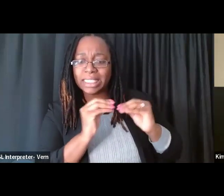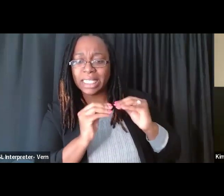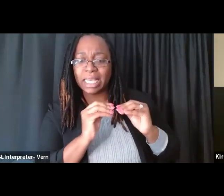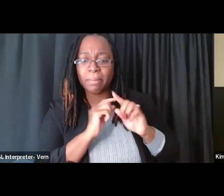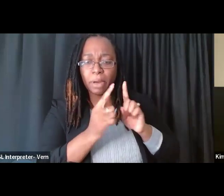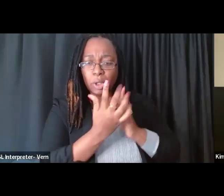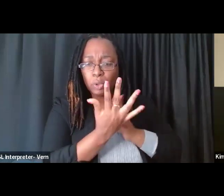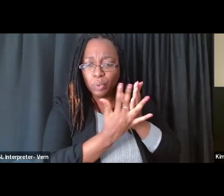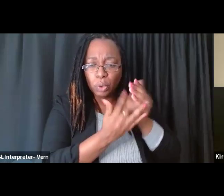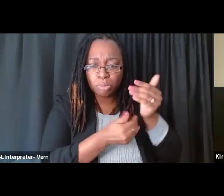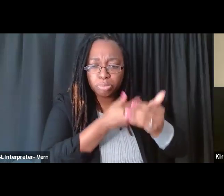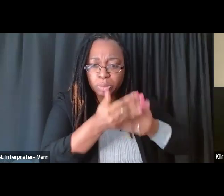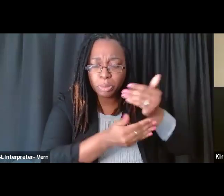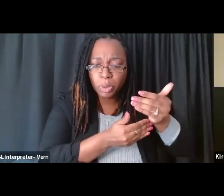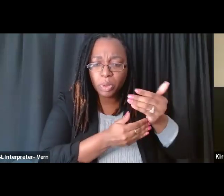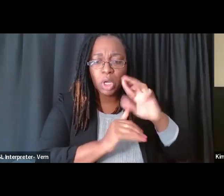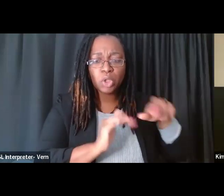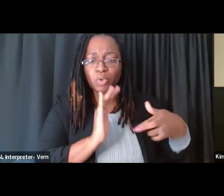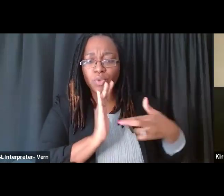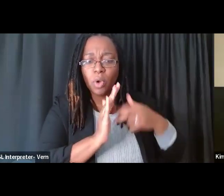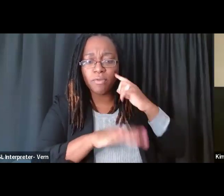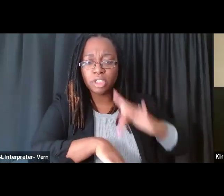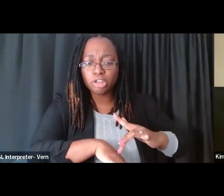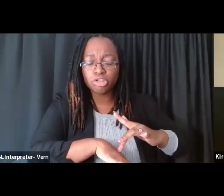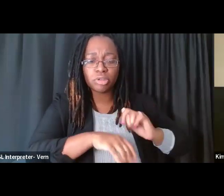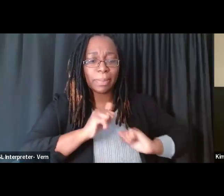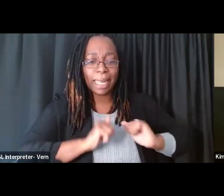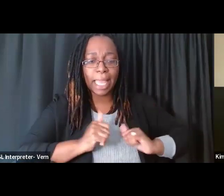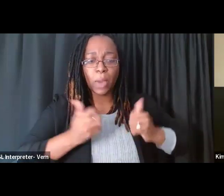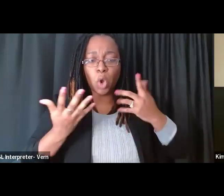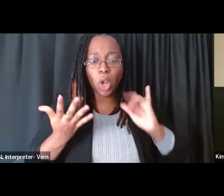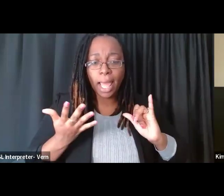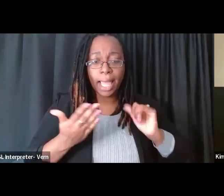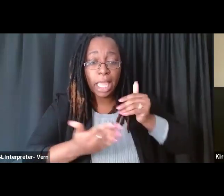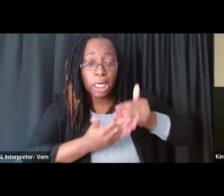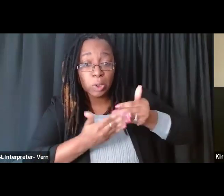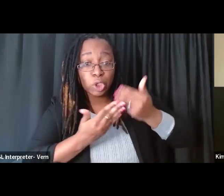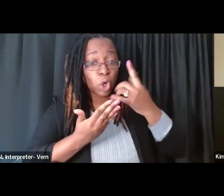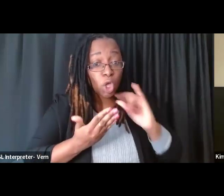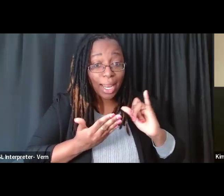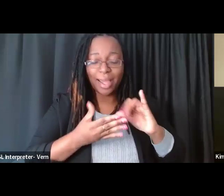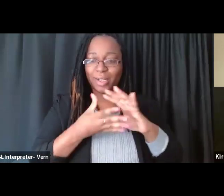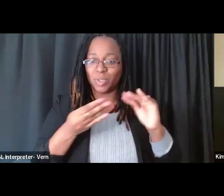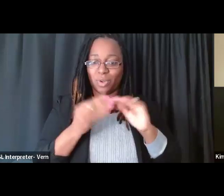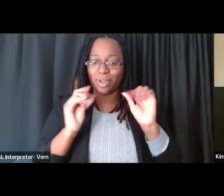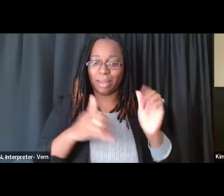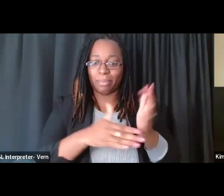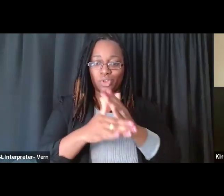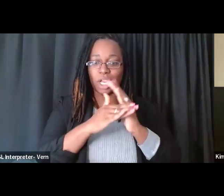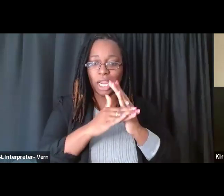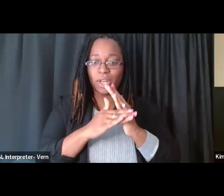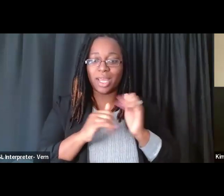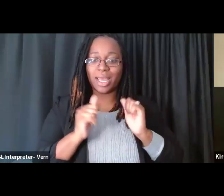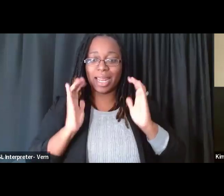closeness? How is that story being told? Actors are denied their agency so frequently. They're being told they're lucky to have a